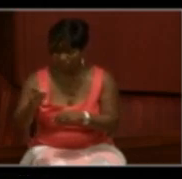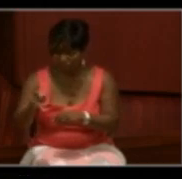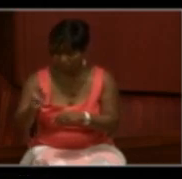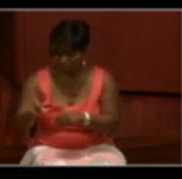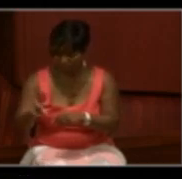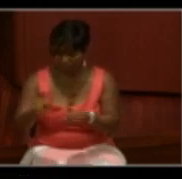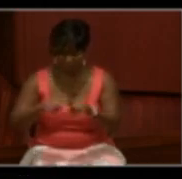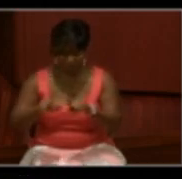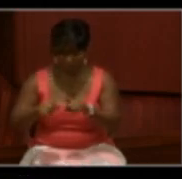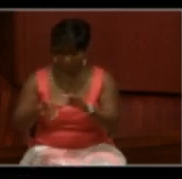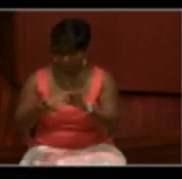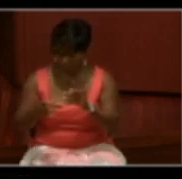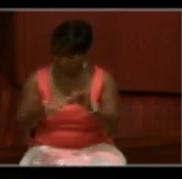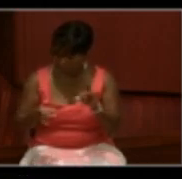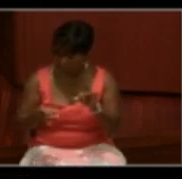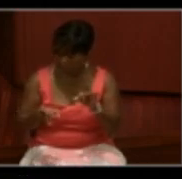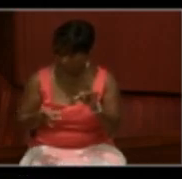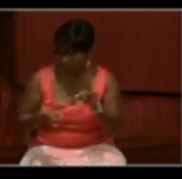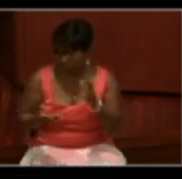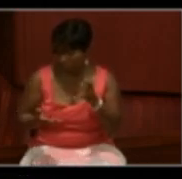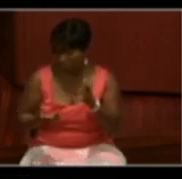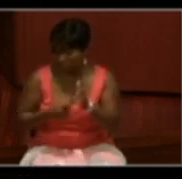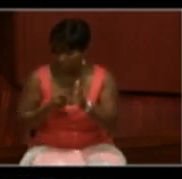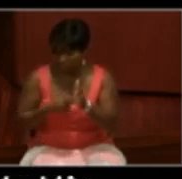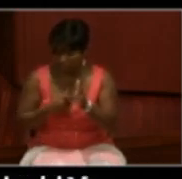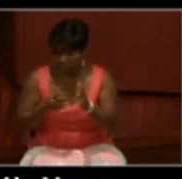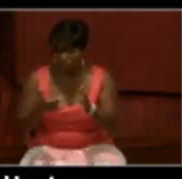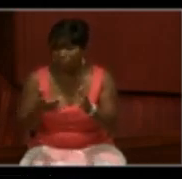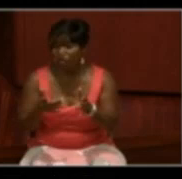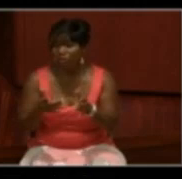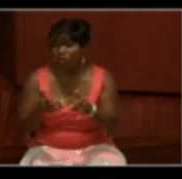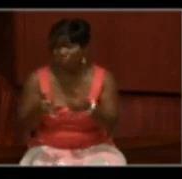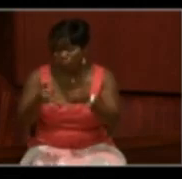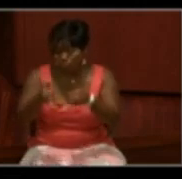different remarks, sometimes awards will be on here.